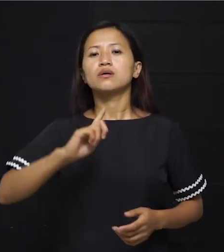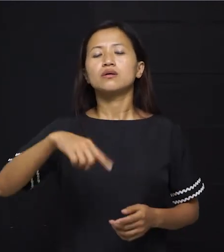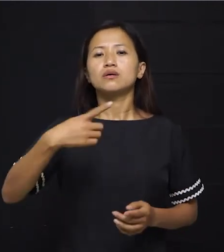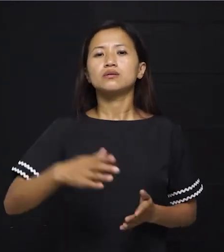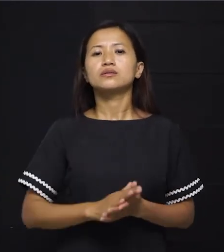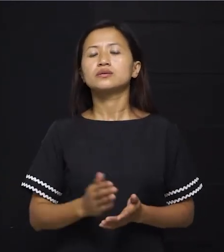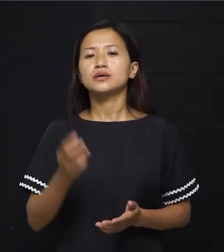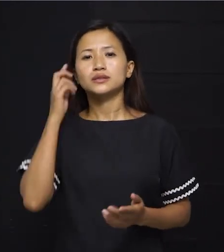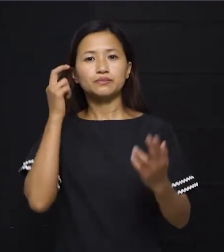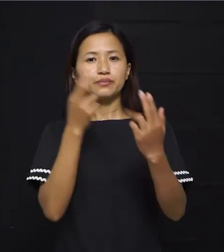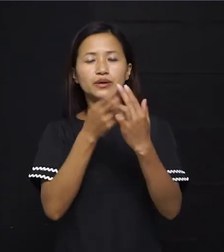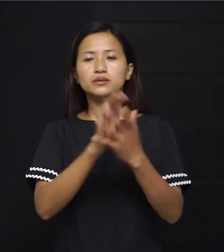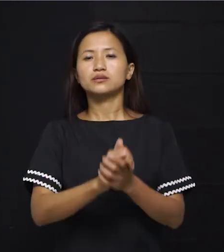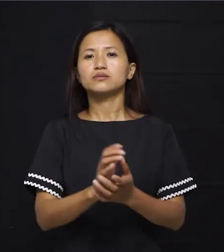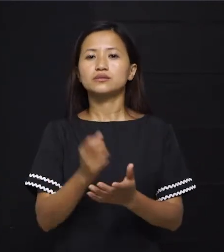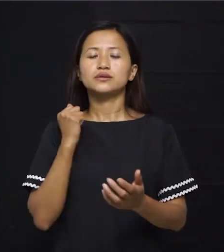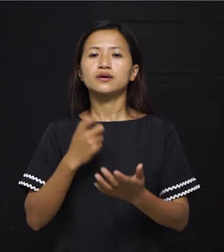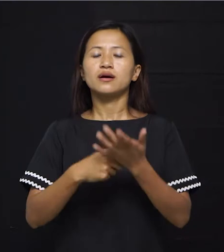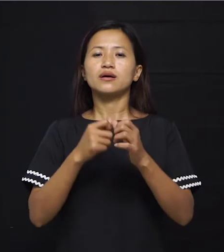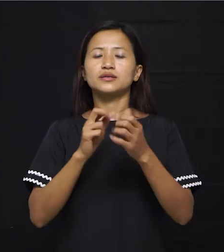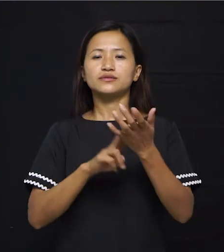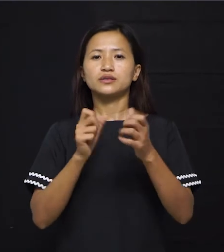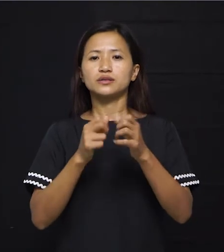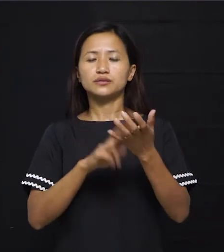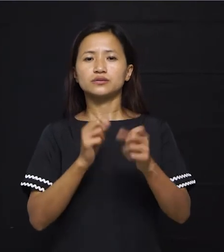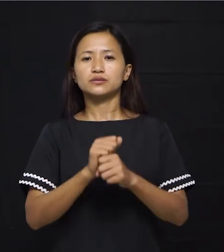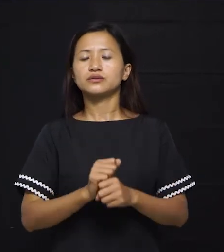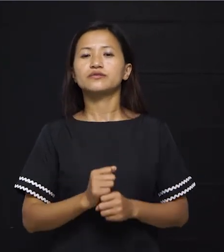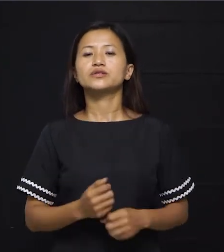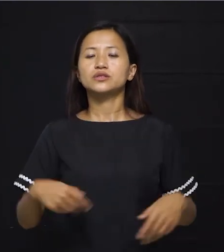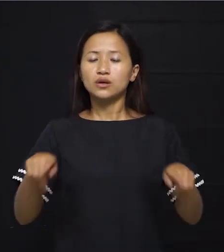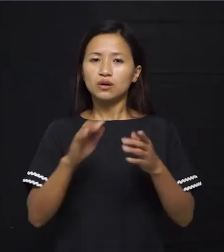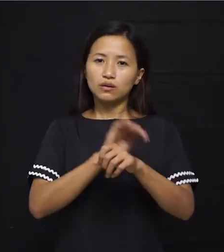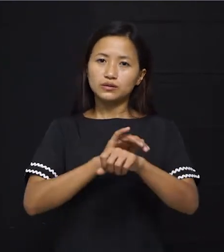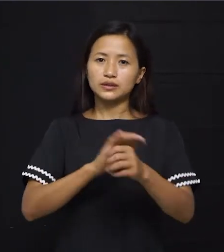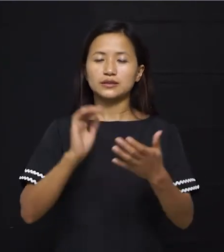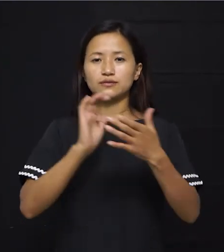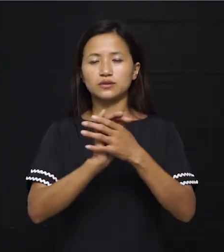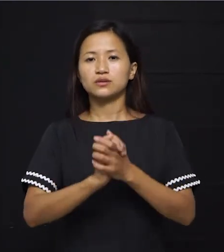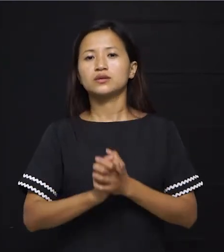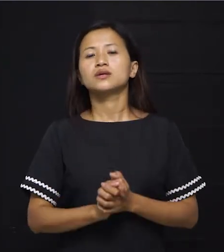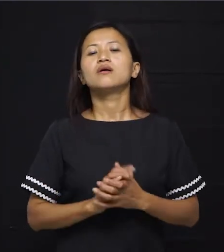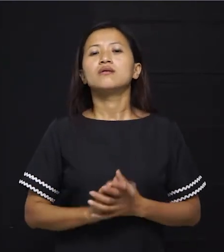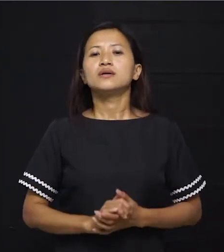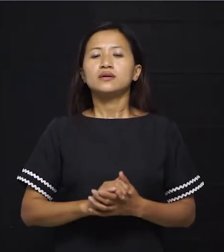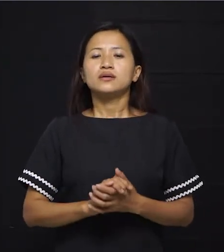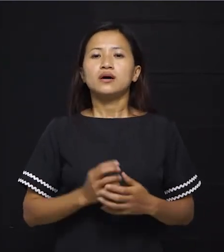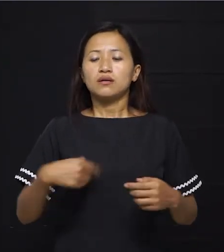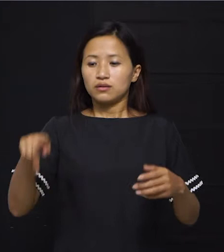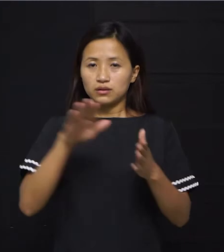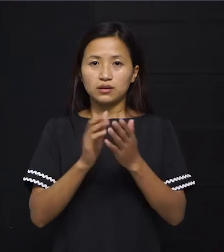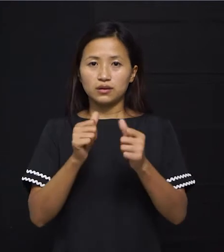always expecting, hoping to take revenge on his friend. He had been planning continuously to take revenge from his